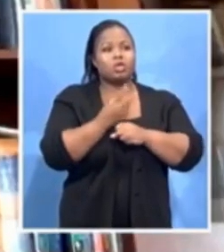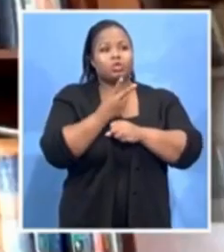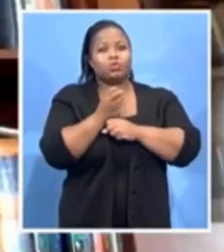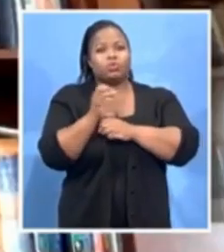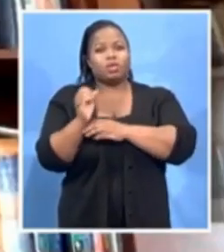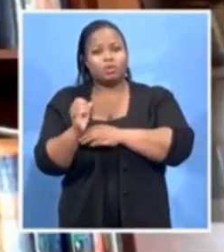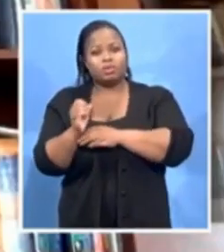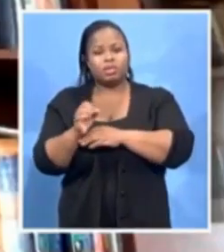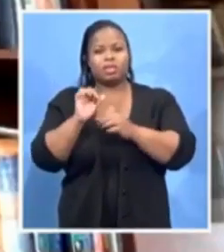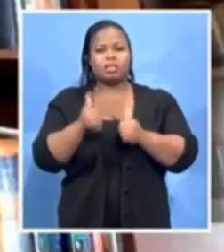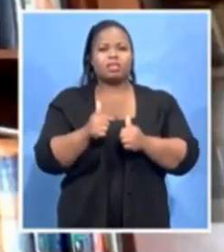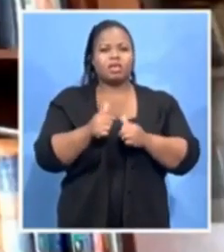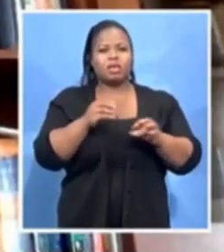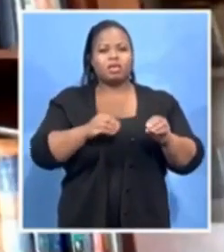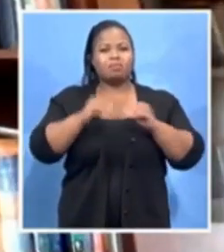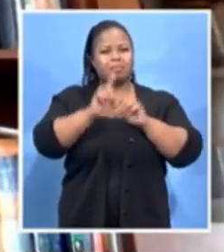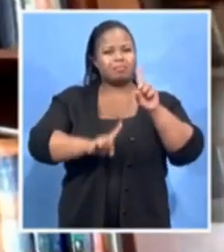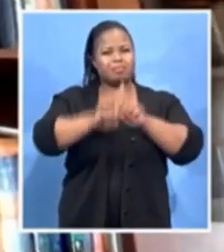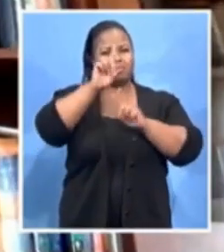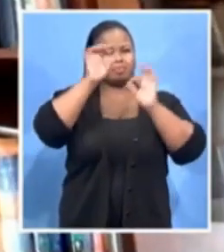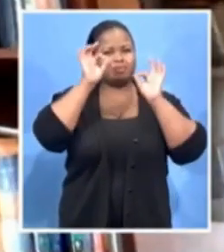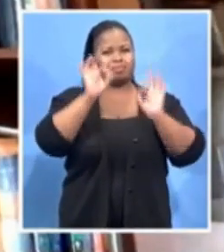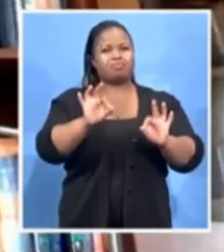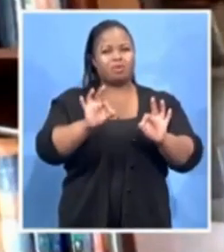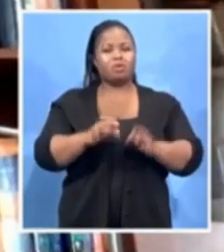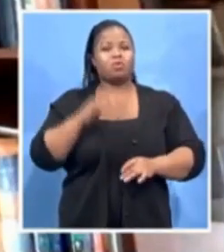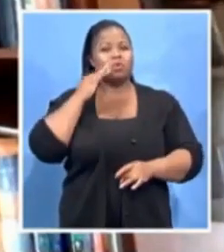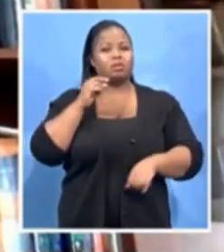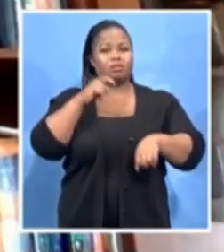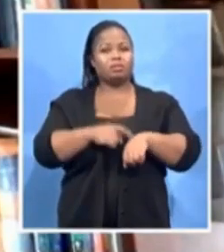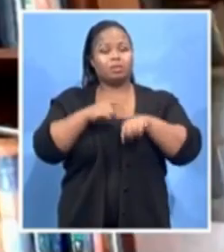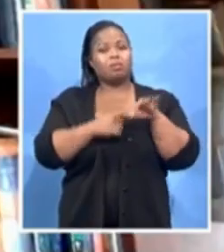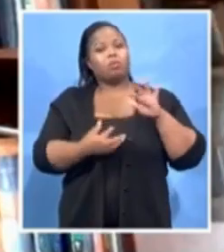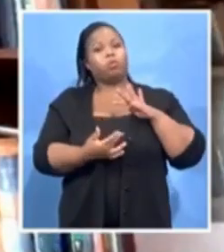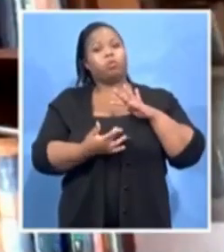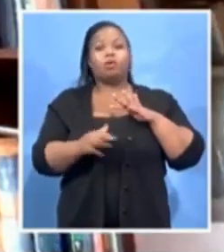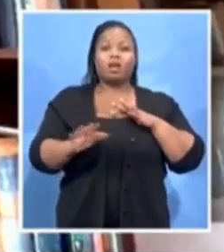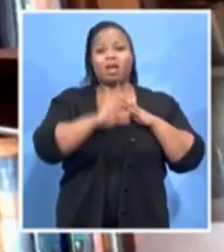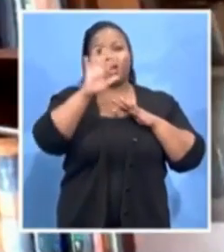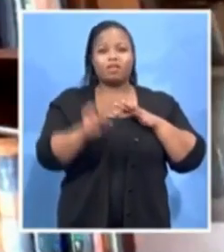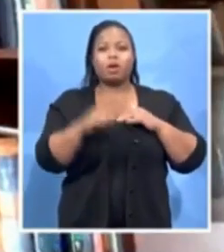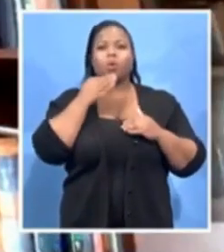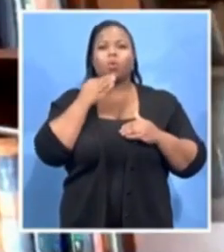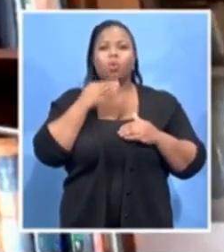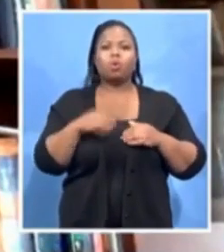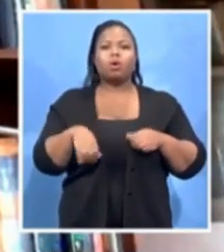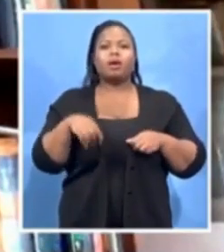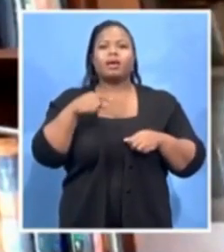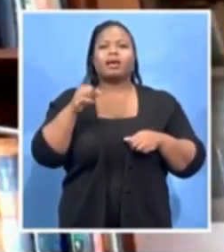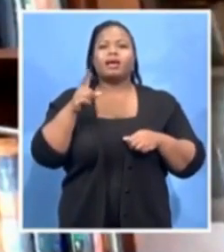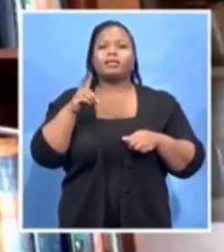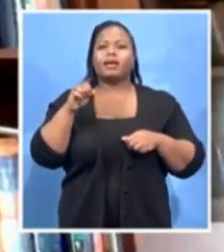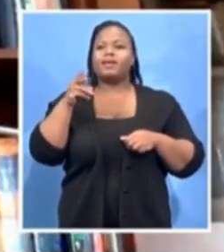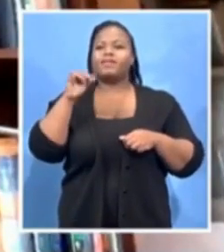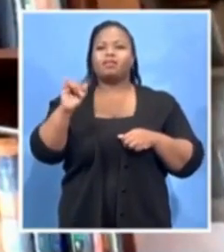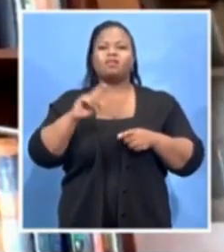terms of enthusiasm and passion for Africa was to be Muammar al-Gaddafi of Libya in 2002,